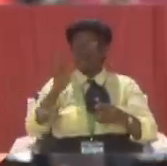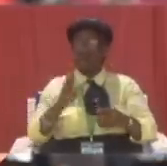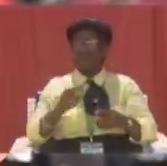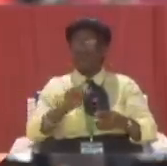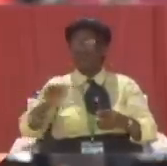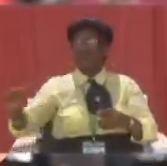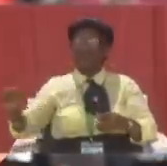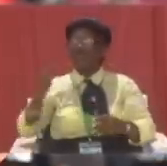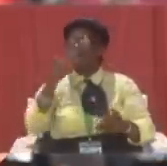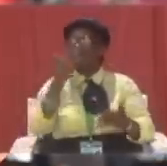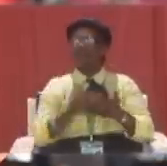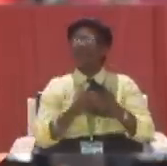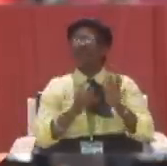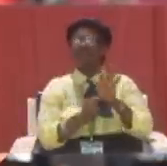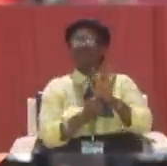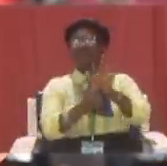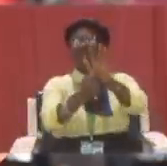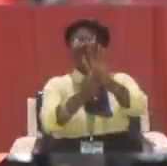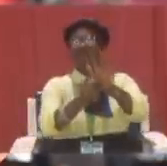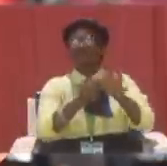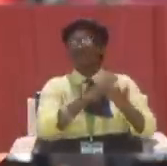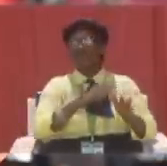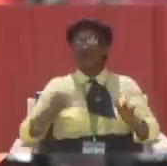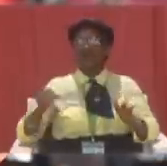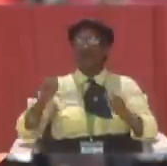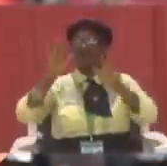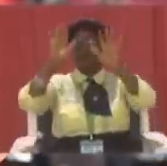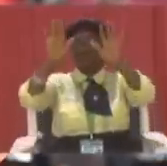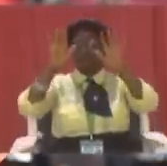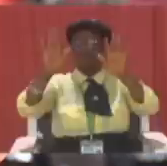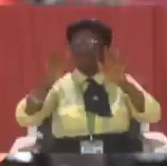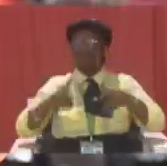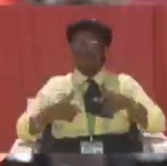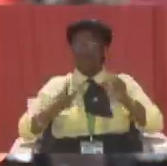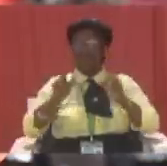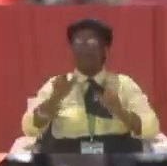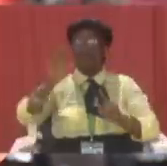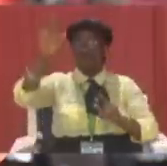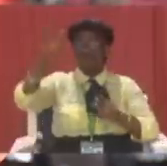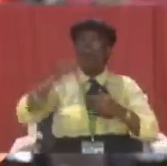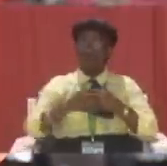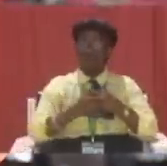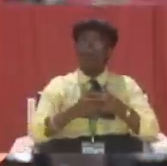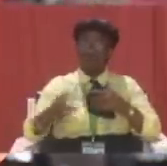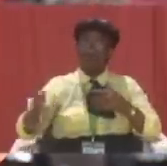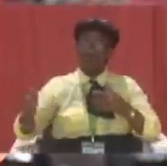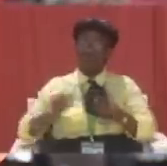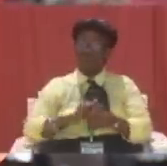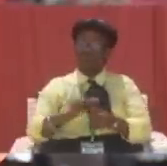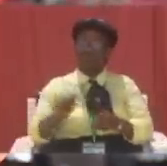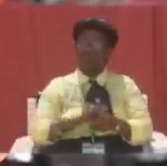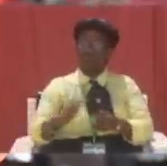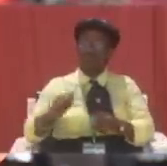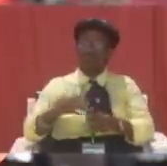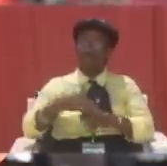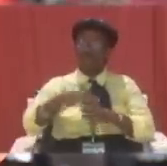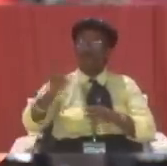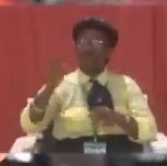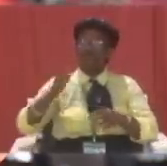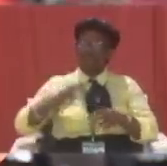your blood wash away all my sins. Lord God Almighty, I want to be for signs and